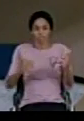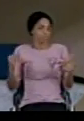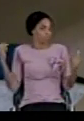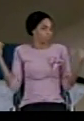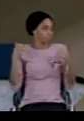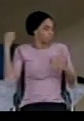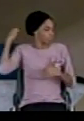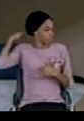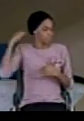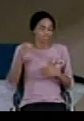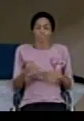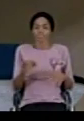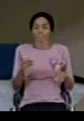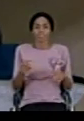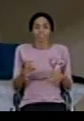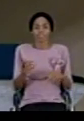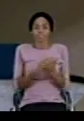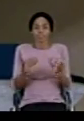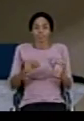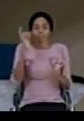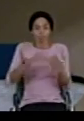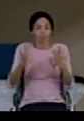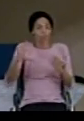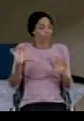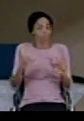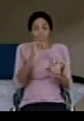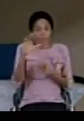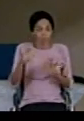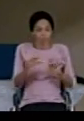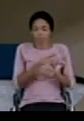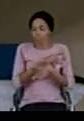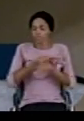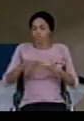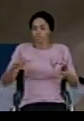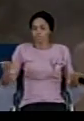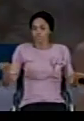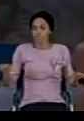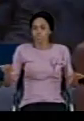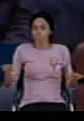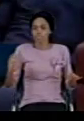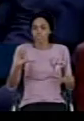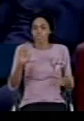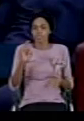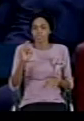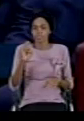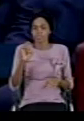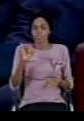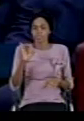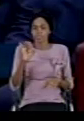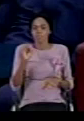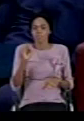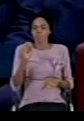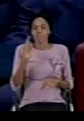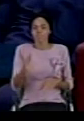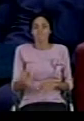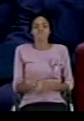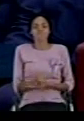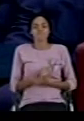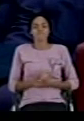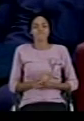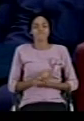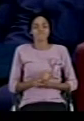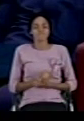God cannot do does not exist. Next testifier now. Let's hear